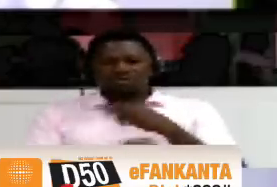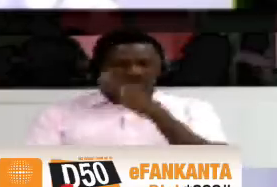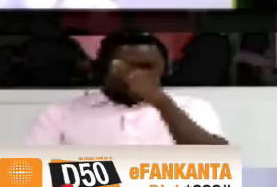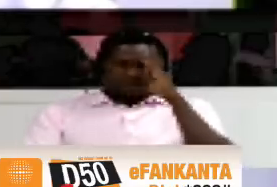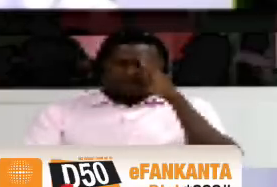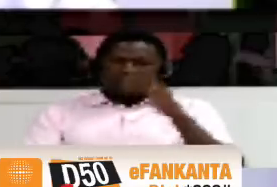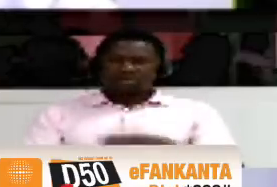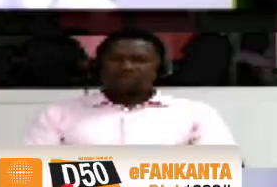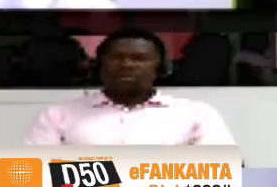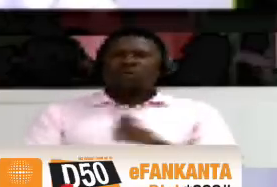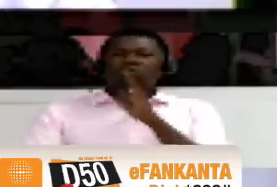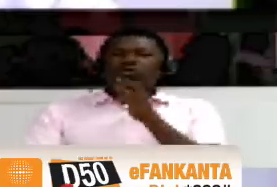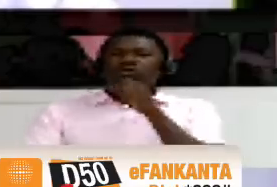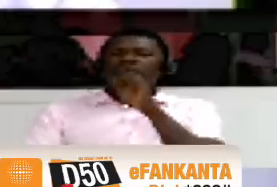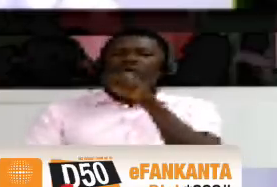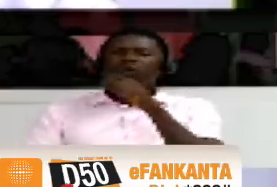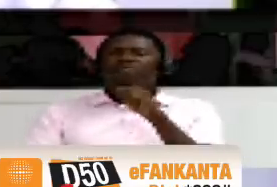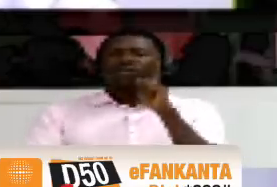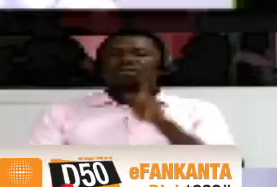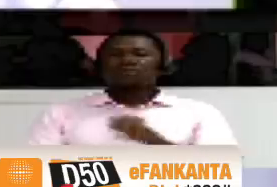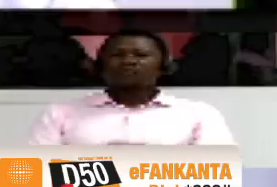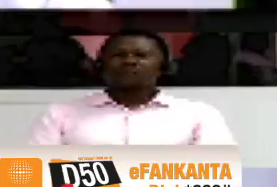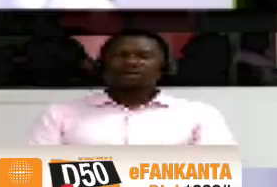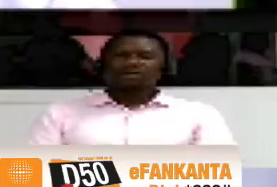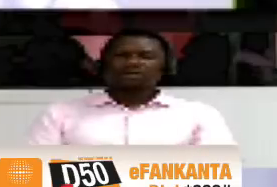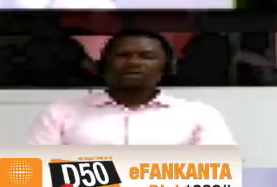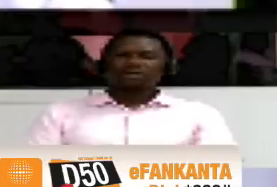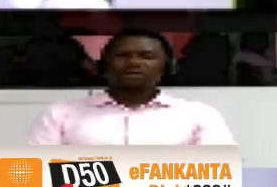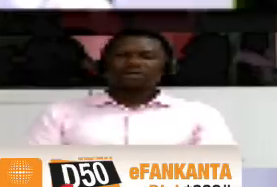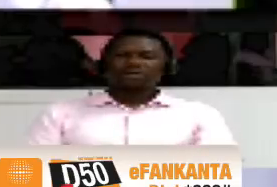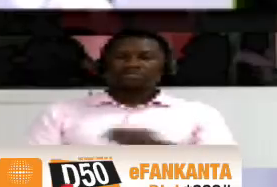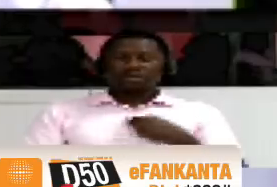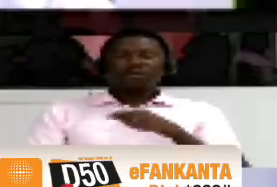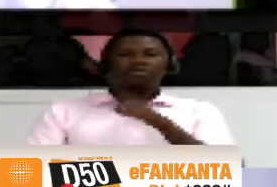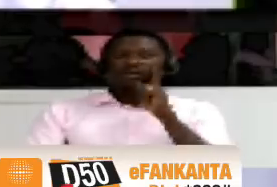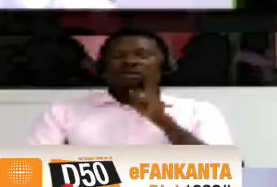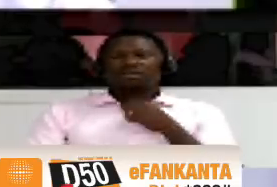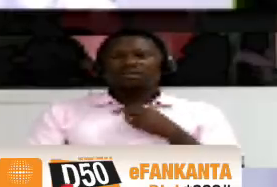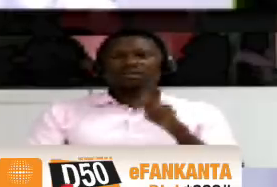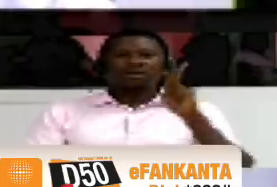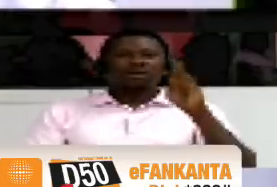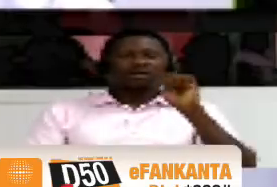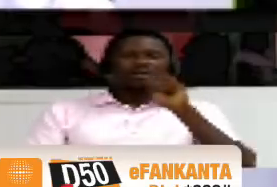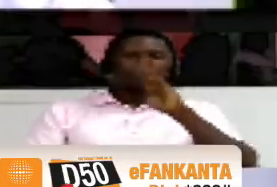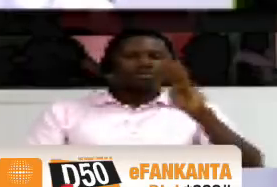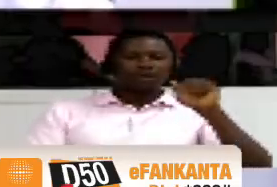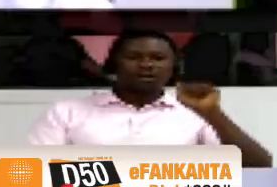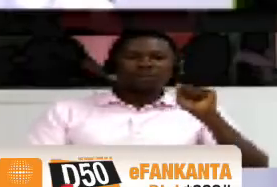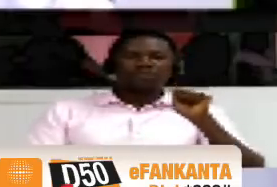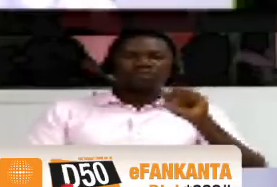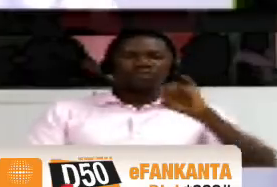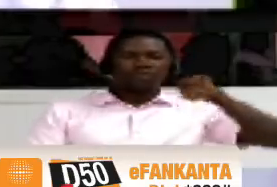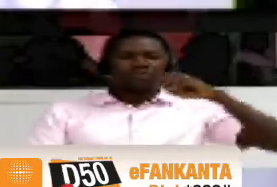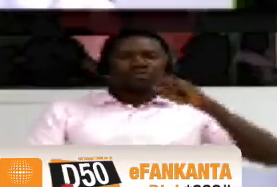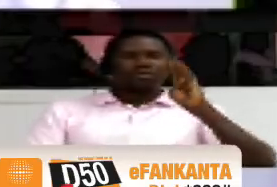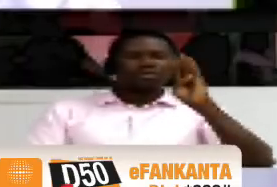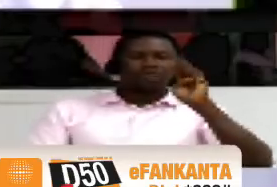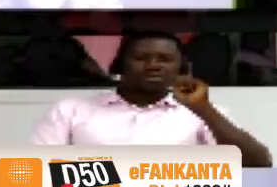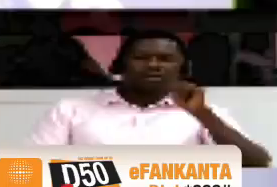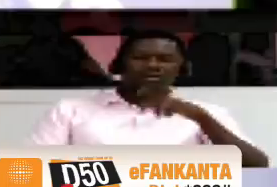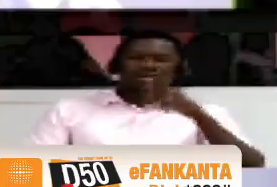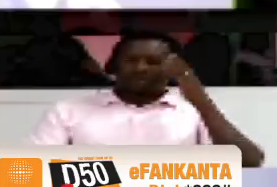who is your father? And I told him about my father. I said, my father is Keba Jobe. He said, I know your father. And then he started bursting into